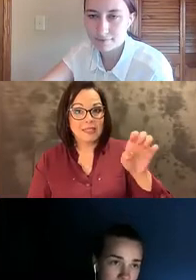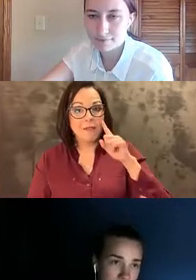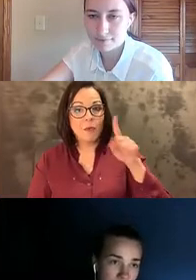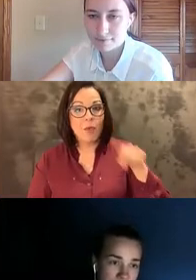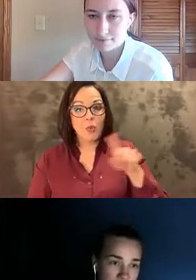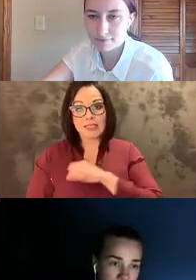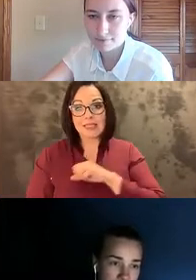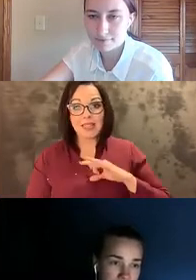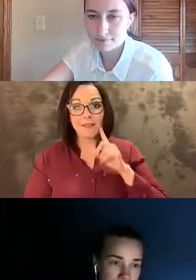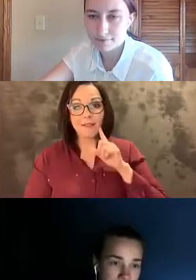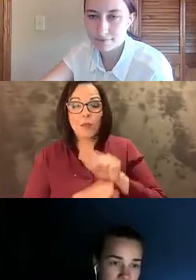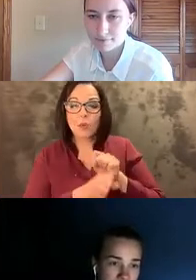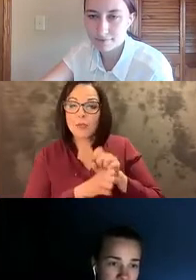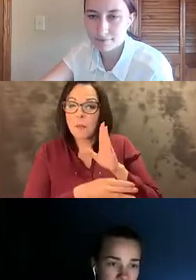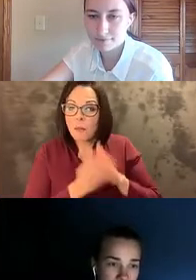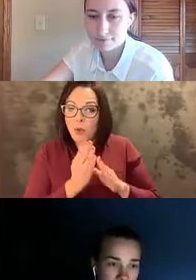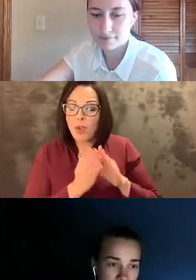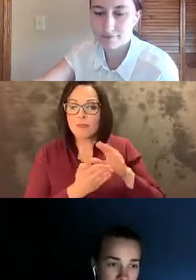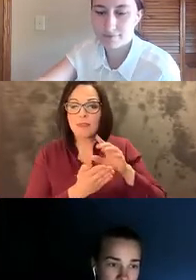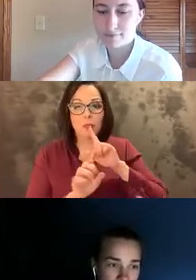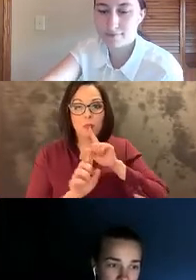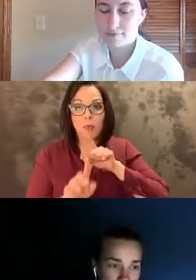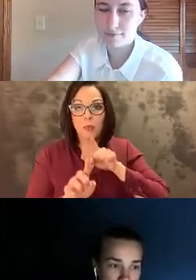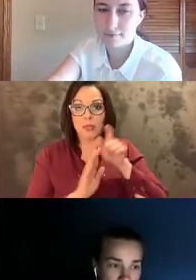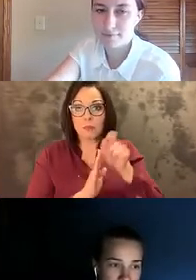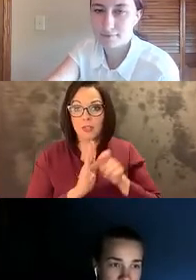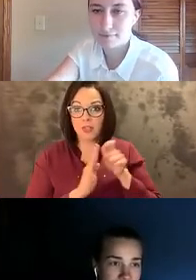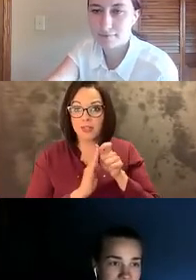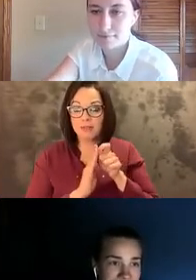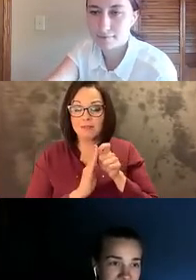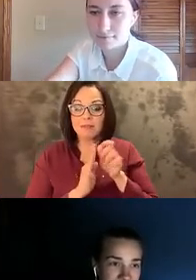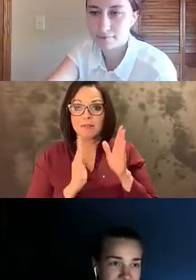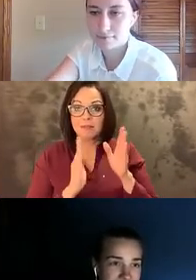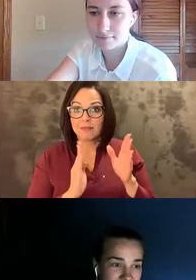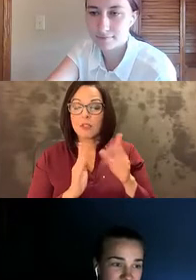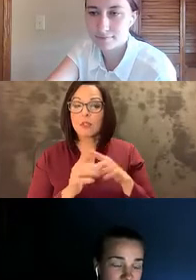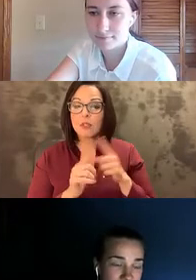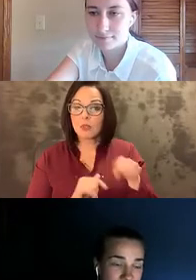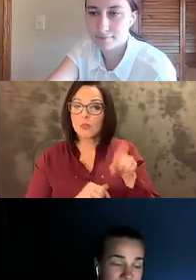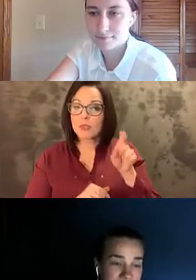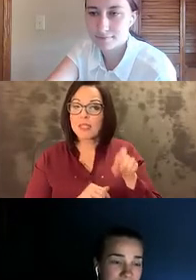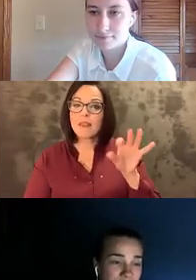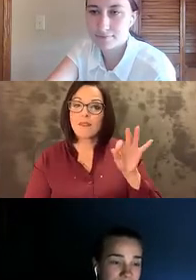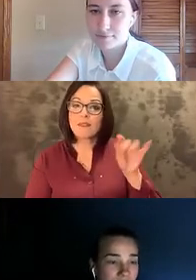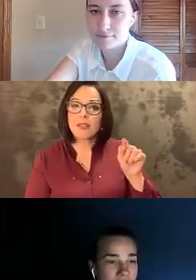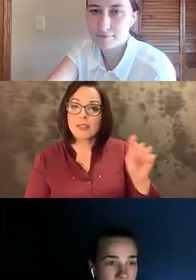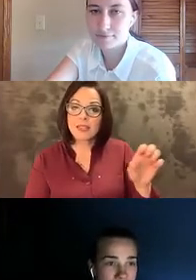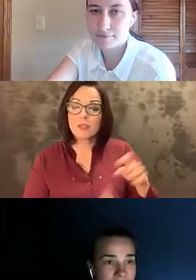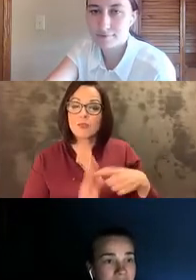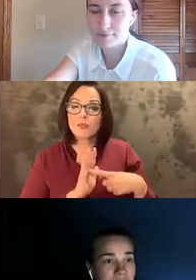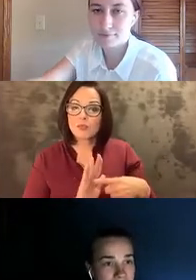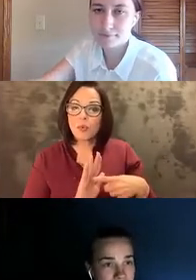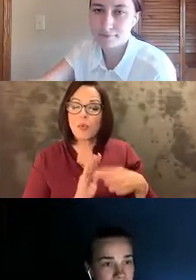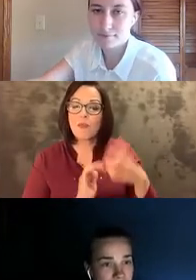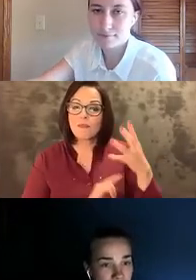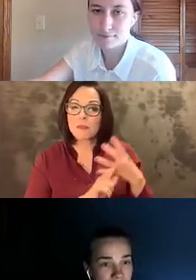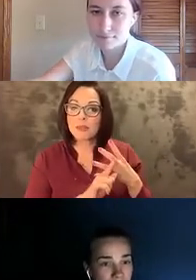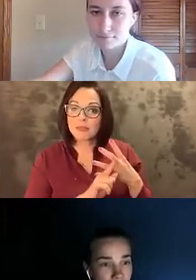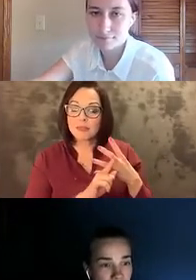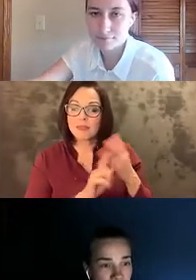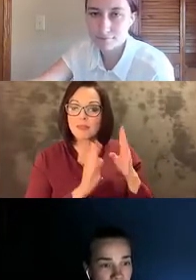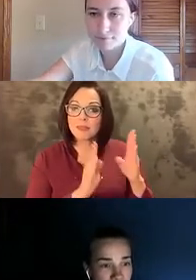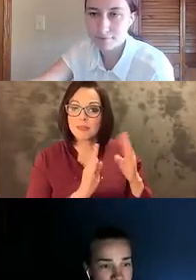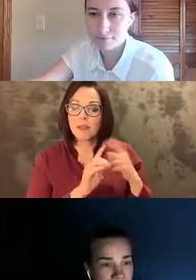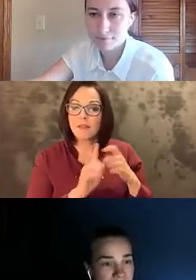part of the reporting period. And so you would need the FTE to reflect 4 months of the